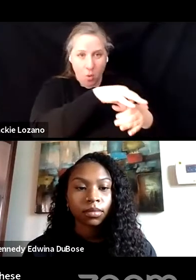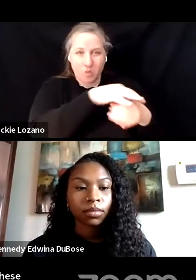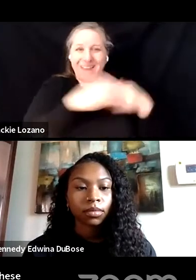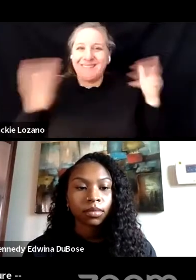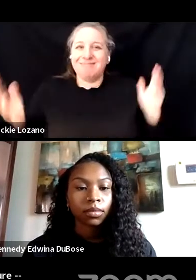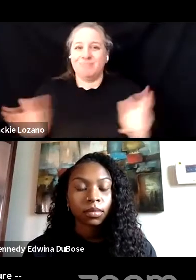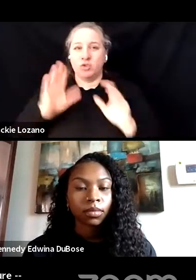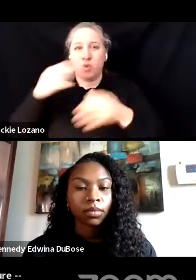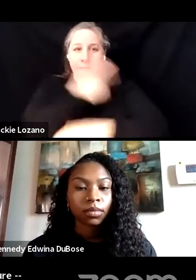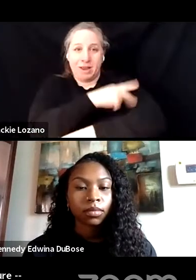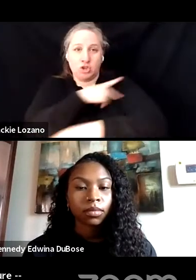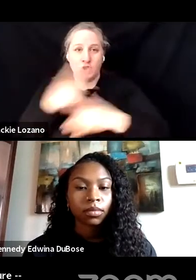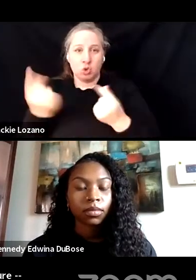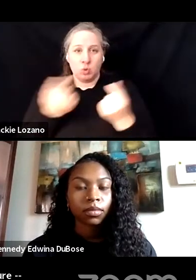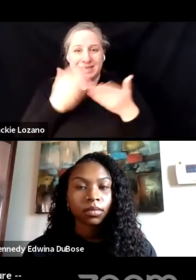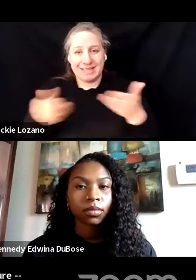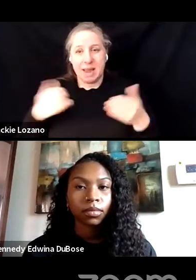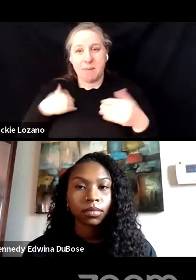is